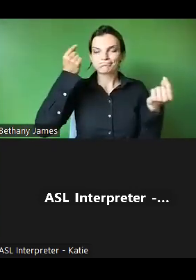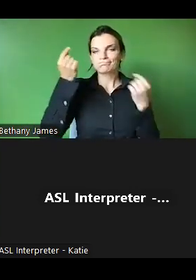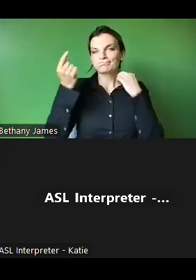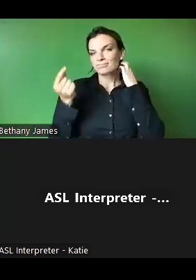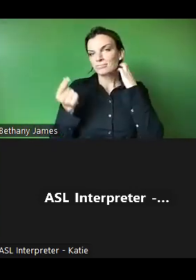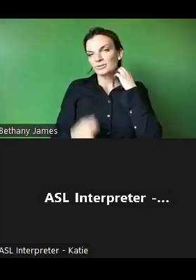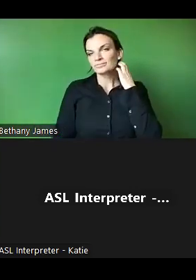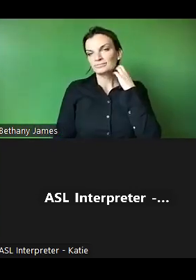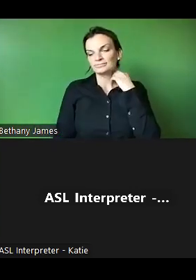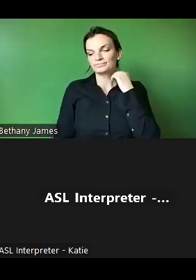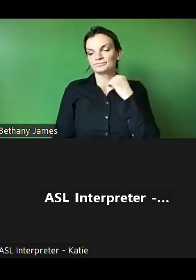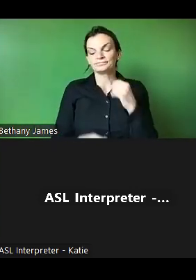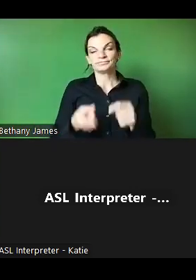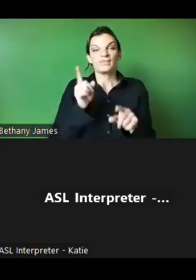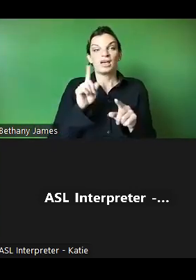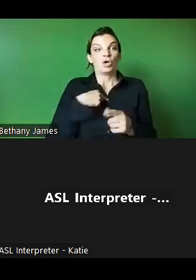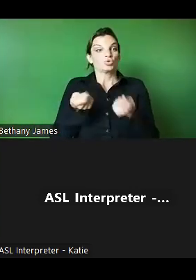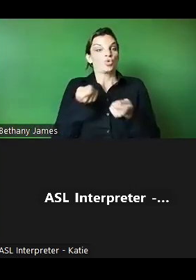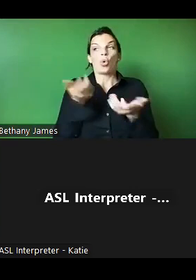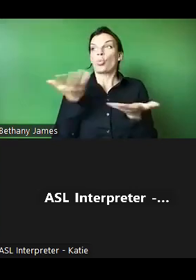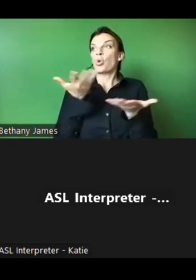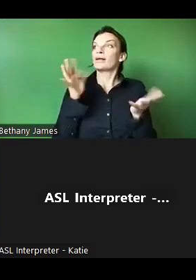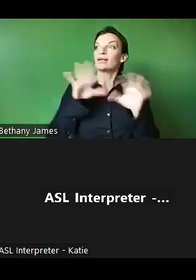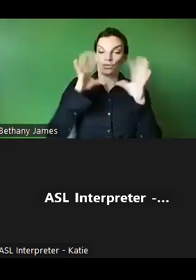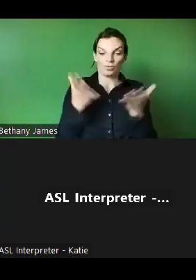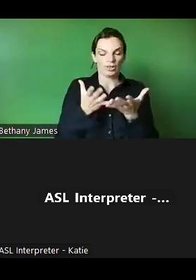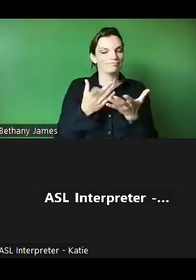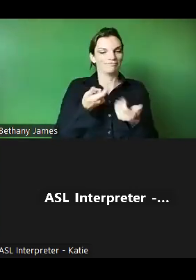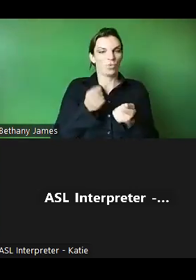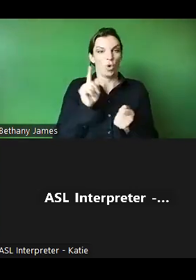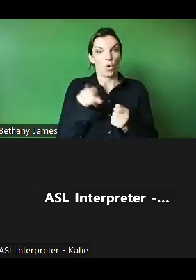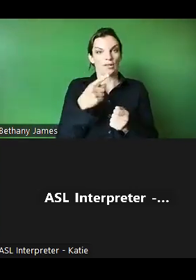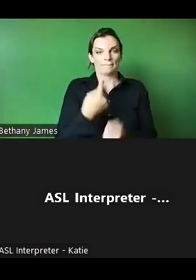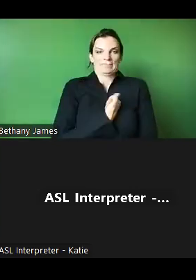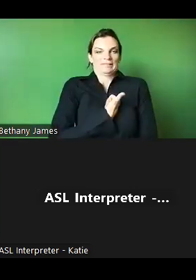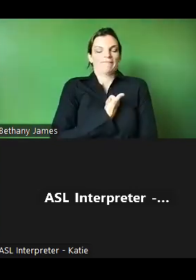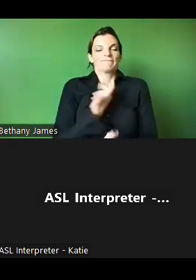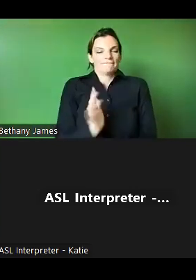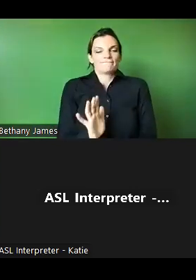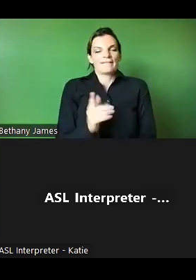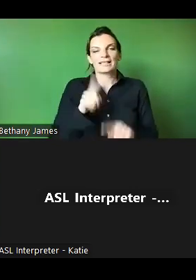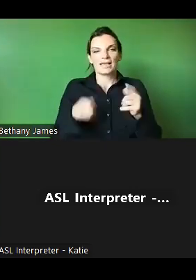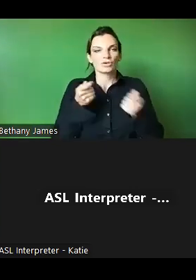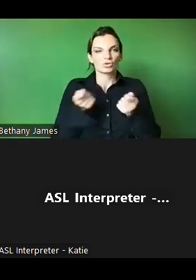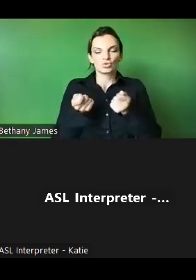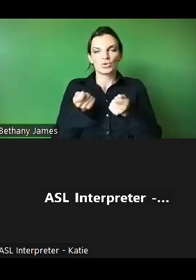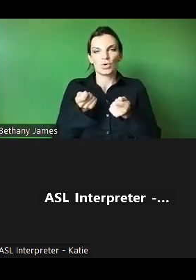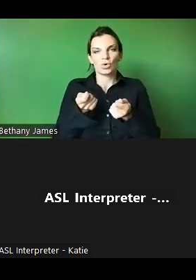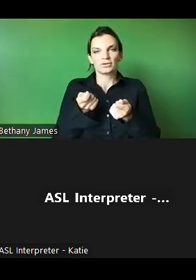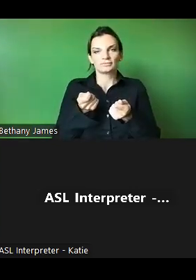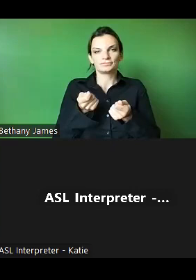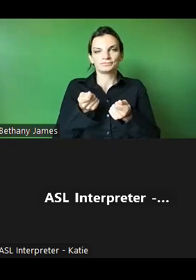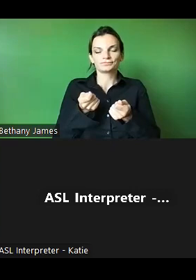what? You can only control yourself. You can't control the world. You can't control